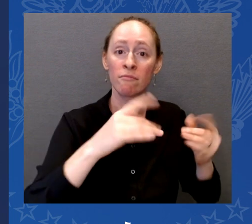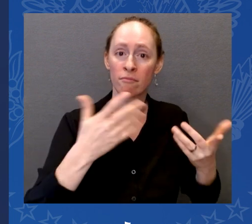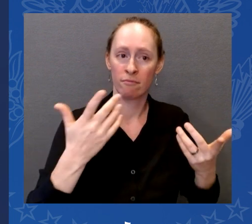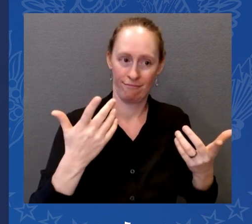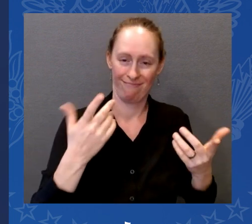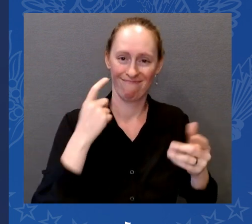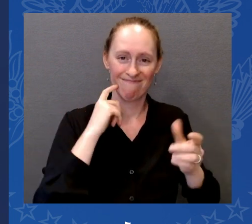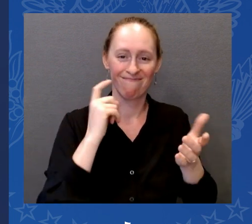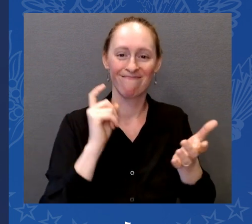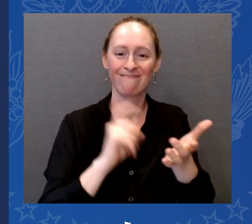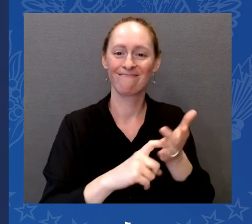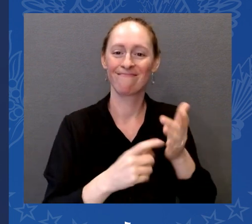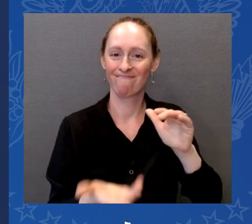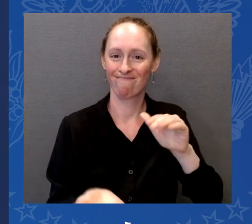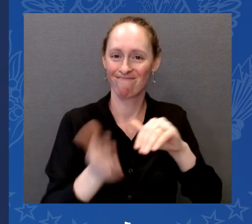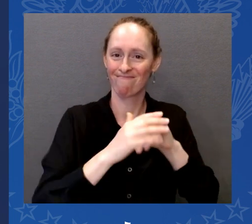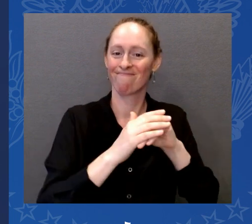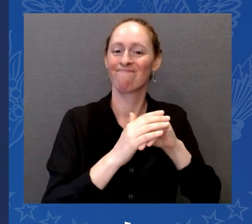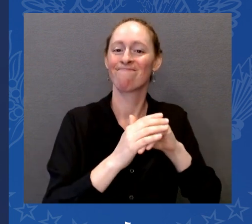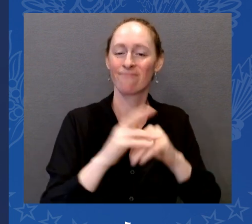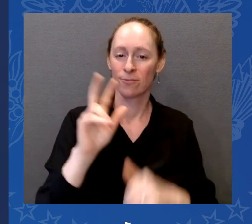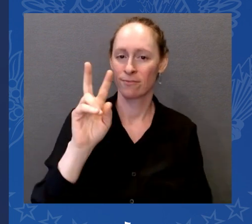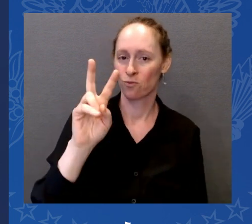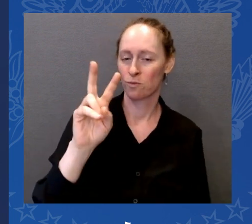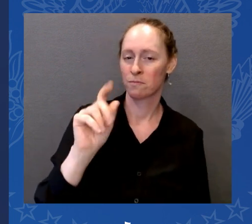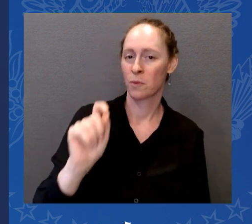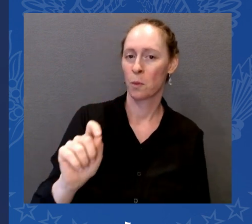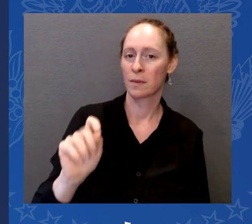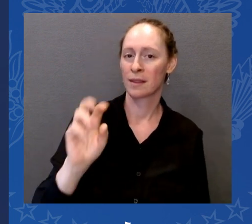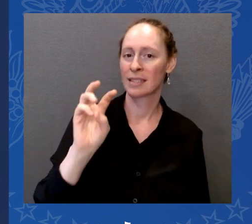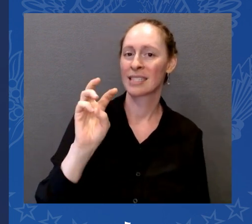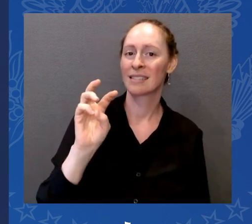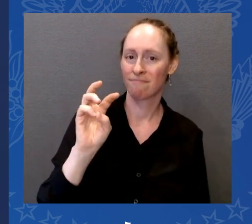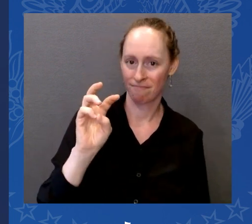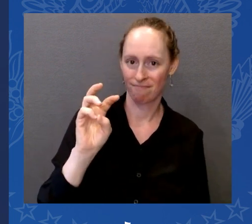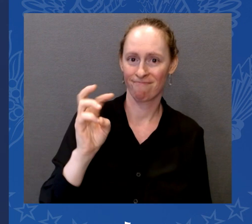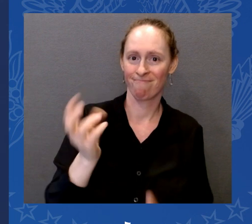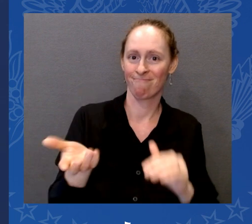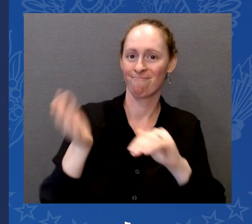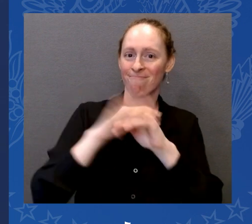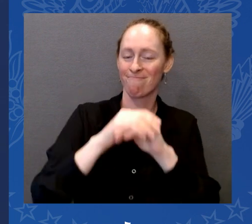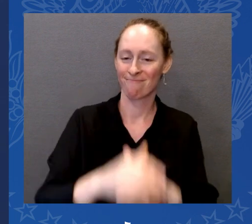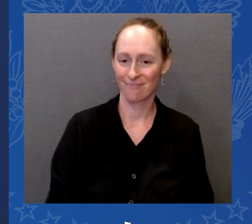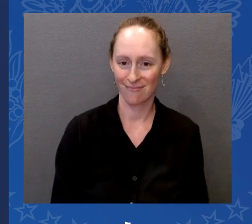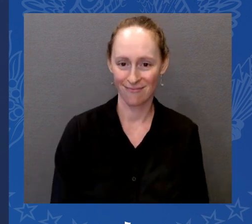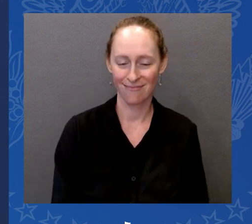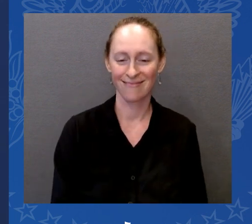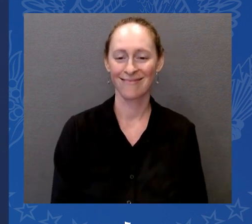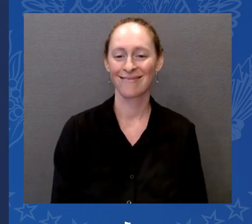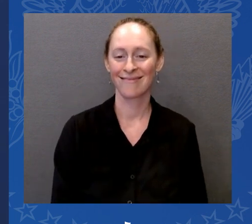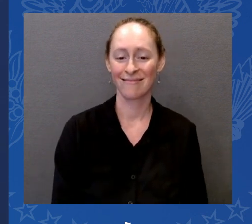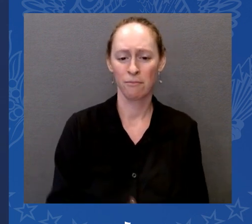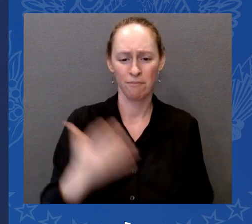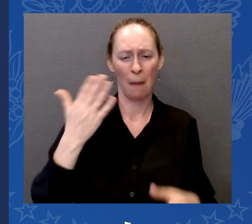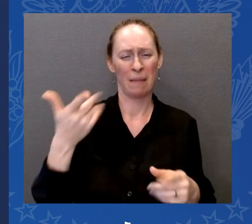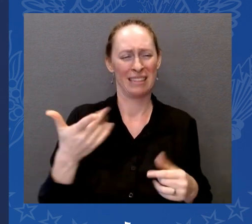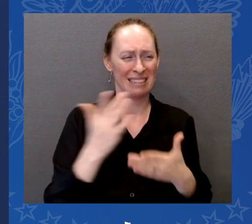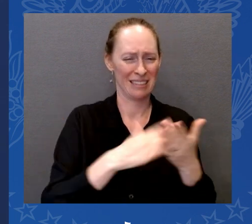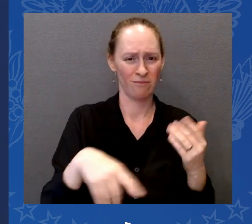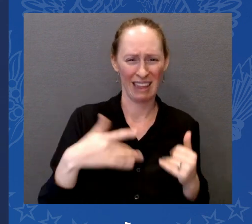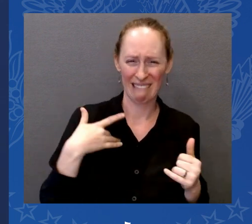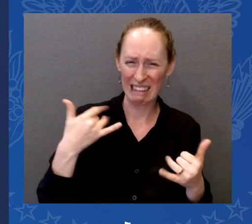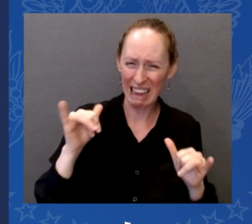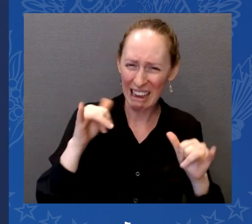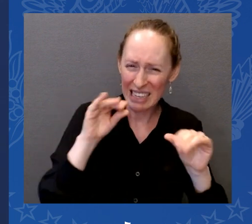and although it may not feel like it for everyone, people's incomes went up last quarter more than inflation went up, and